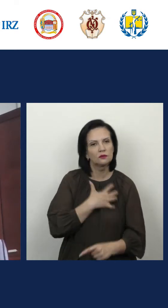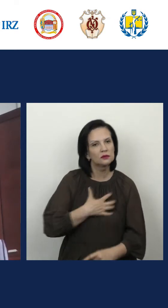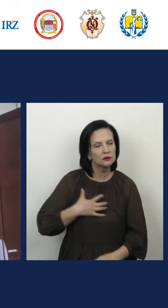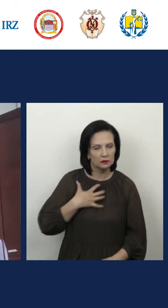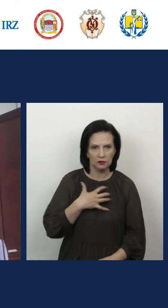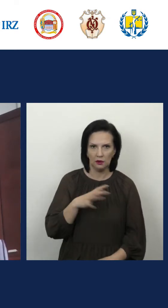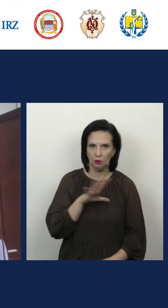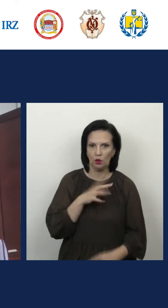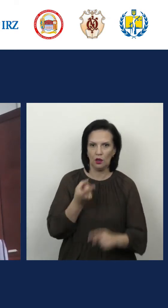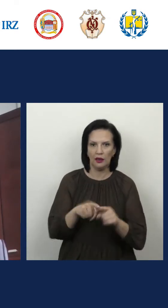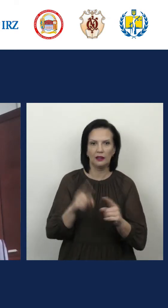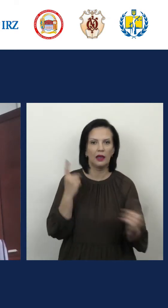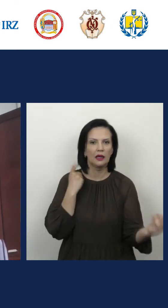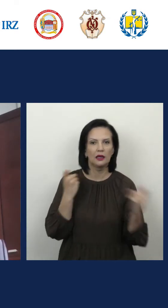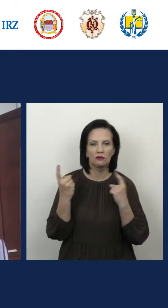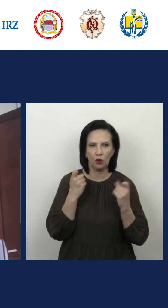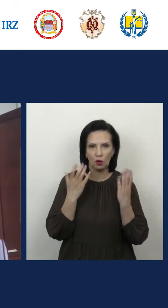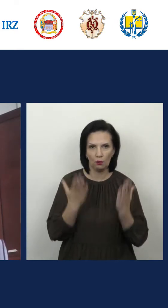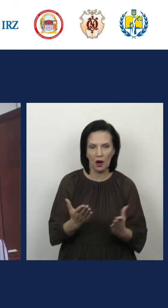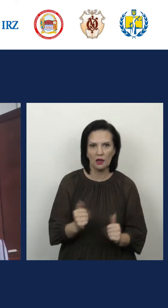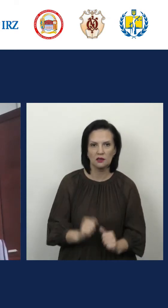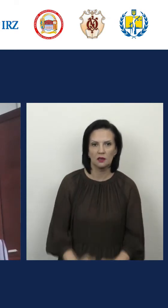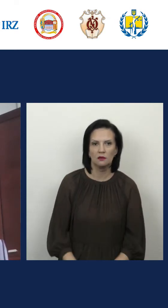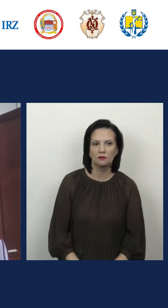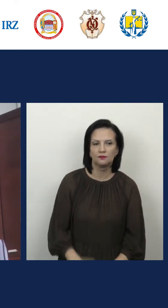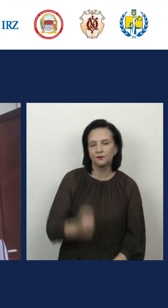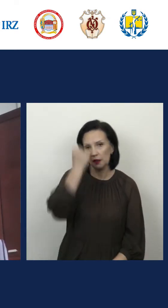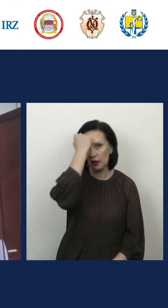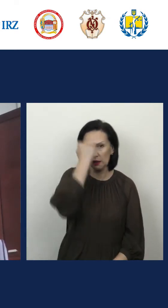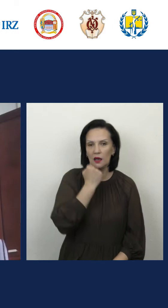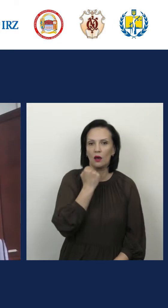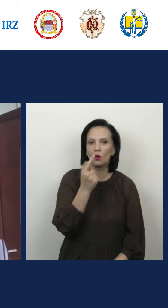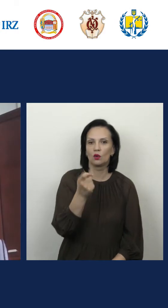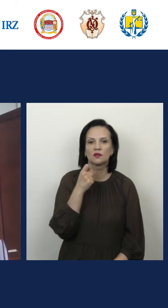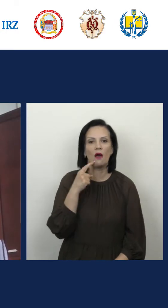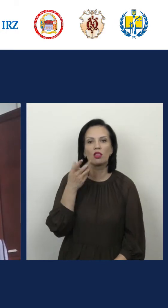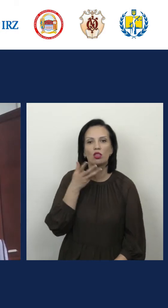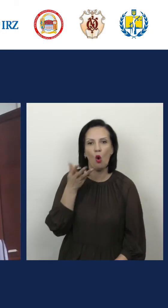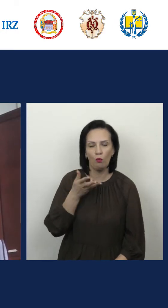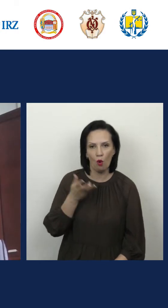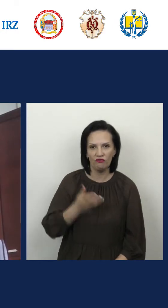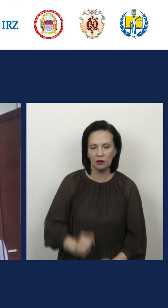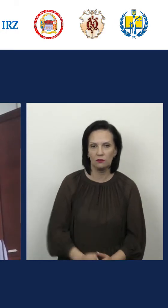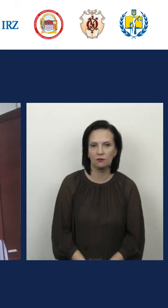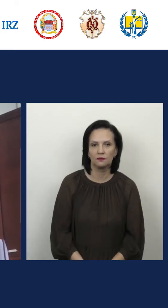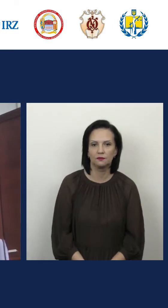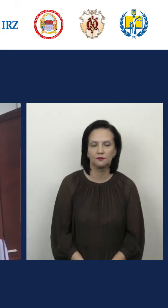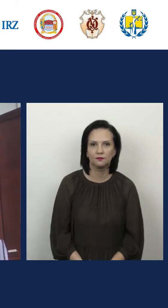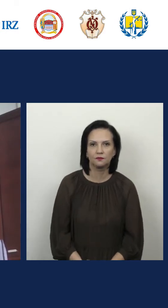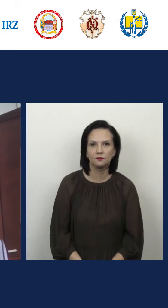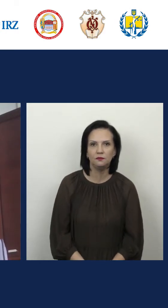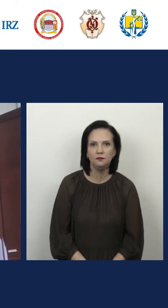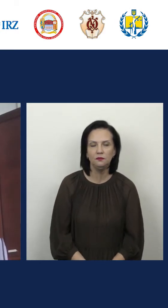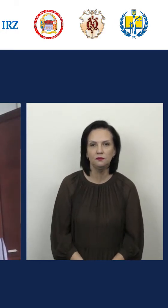our courts. That's why it was really valuable to hear the information that you have shared with us. Thank you.